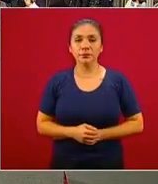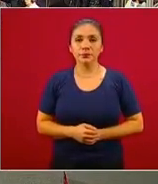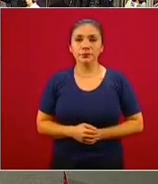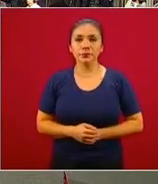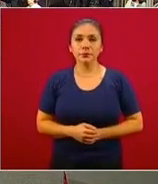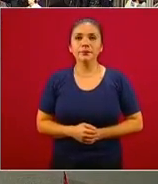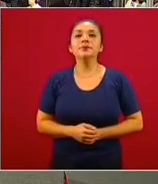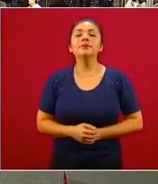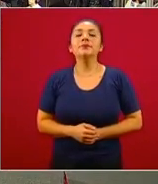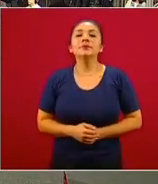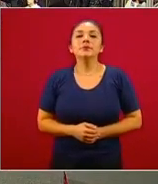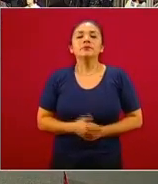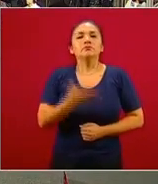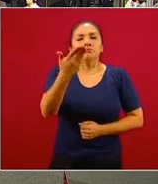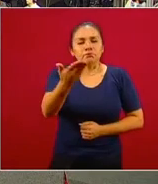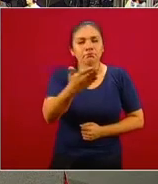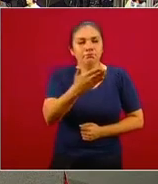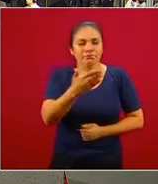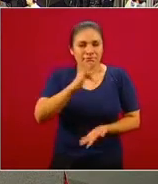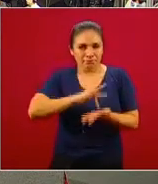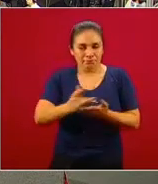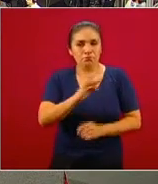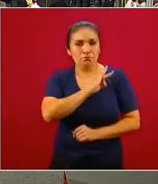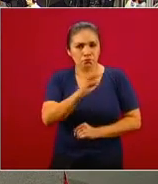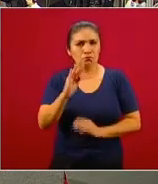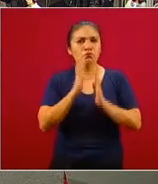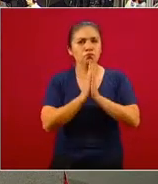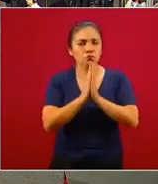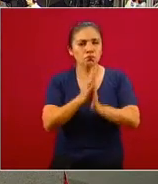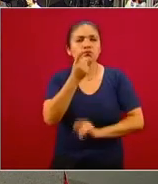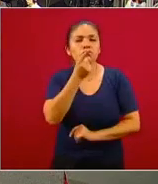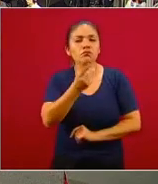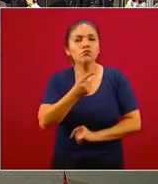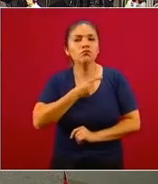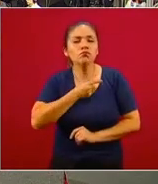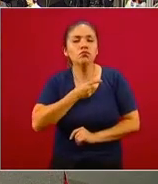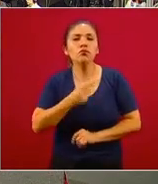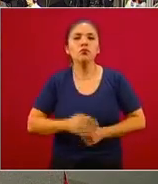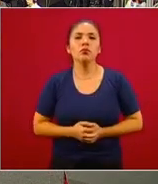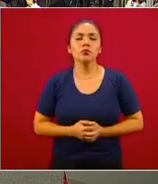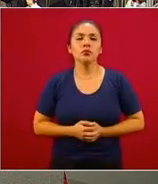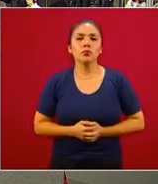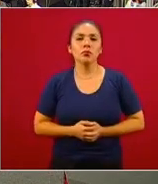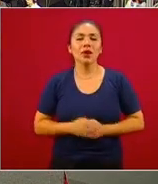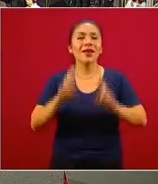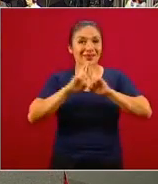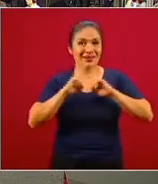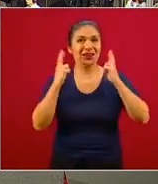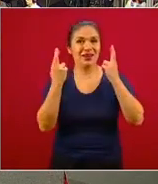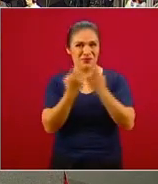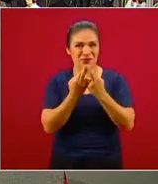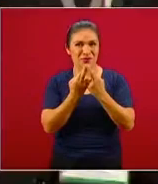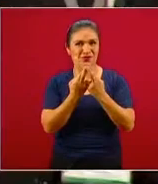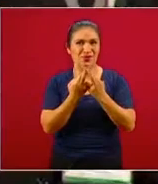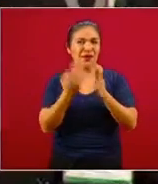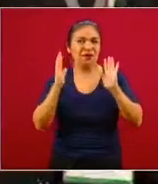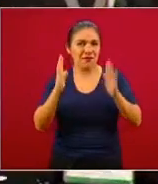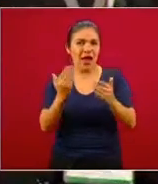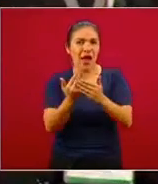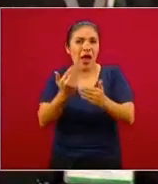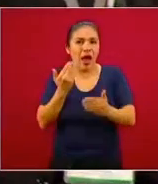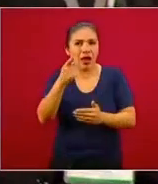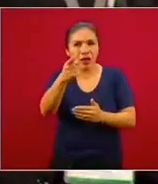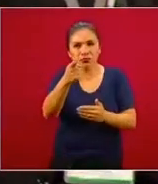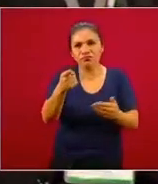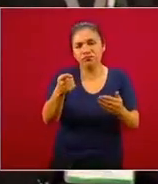Thank you. Doctor, if you could please tell us about this meeting that